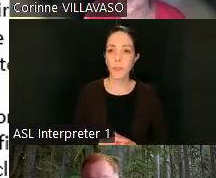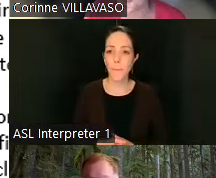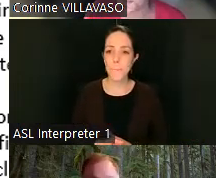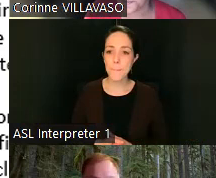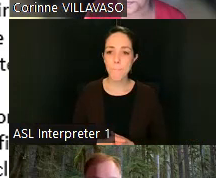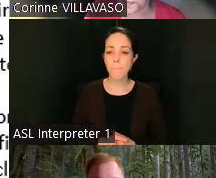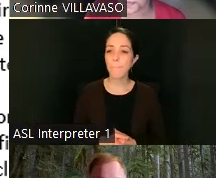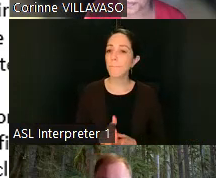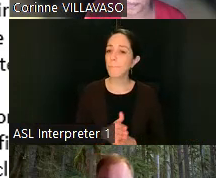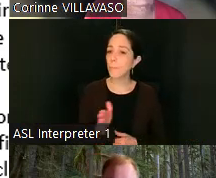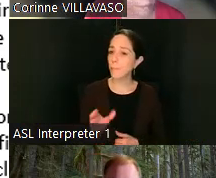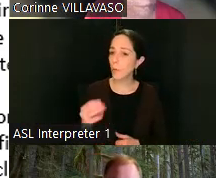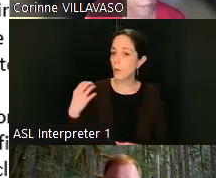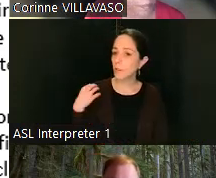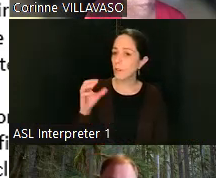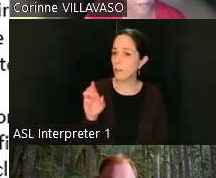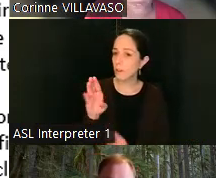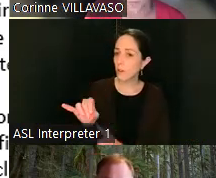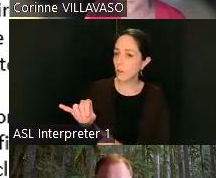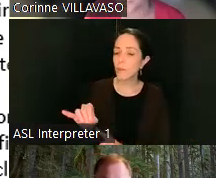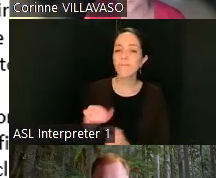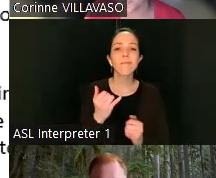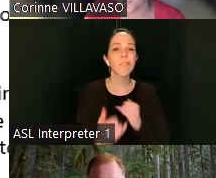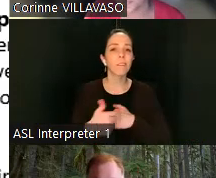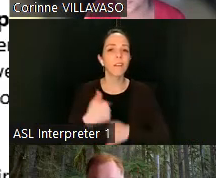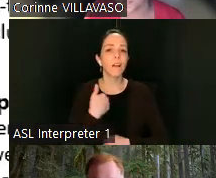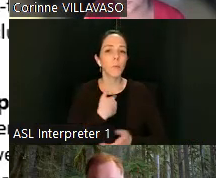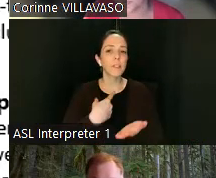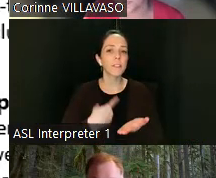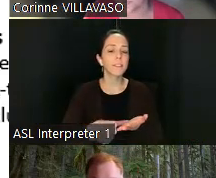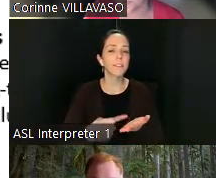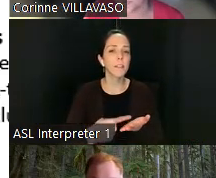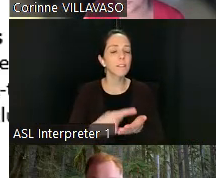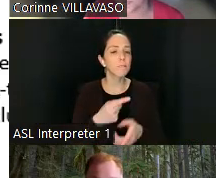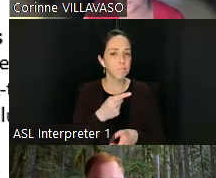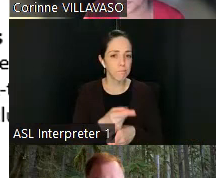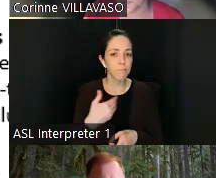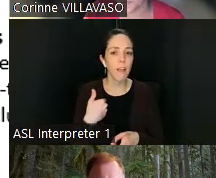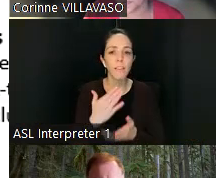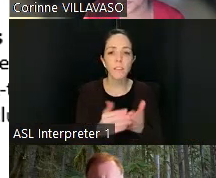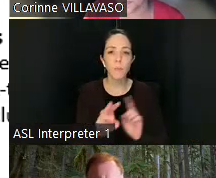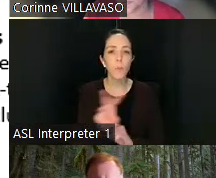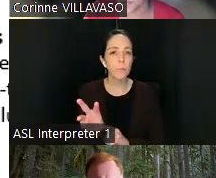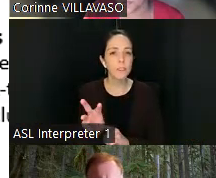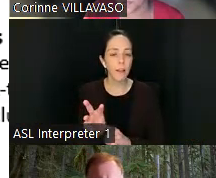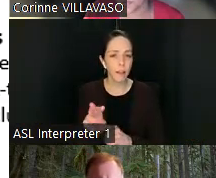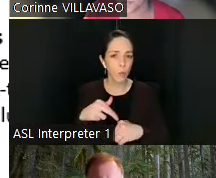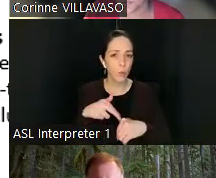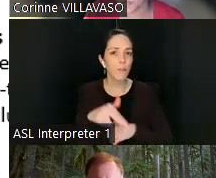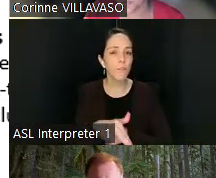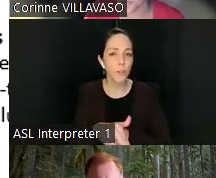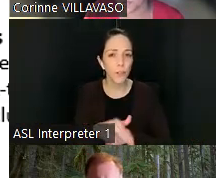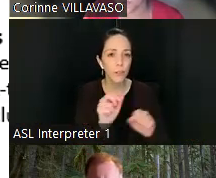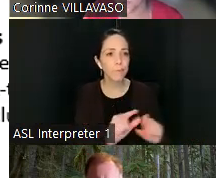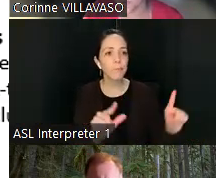Co-chair Obi? Yeah, I think last time when we discussed that, there was actually a website you were directed to that had like what